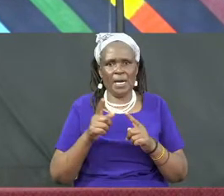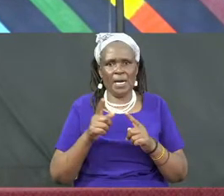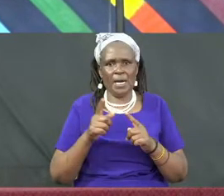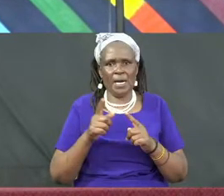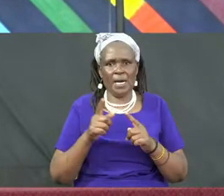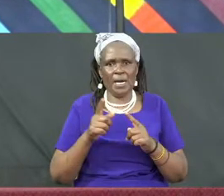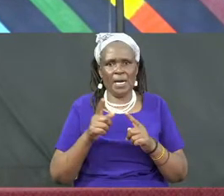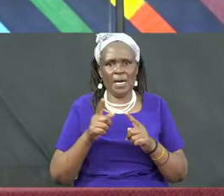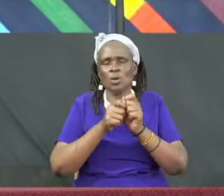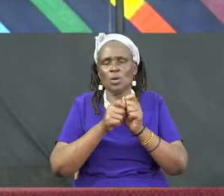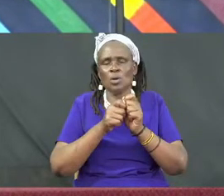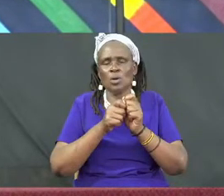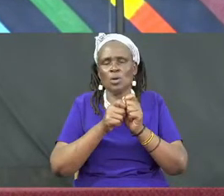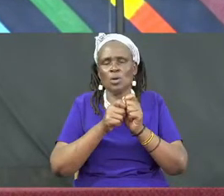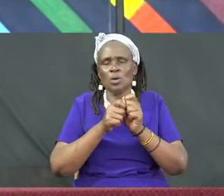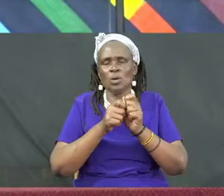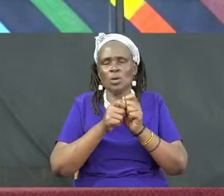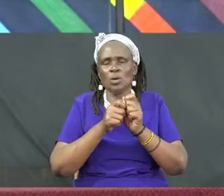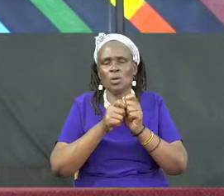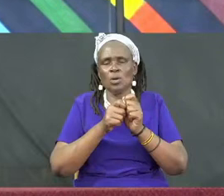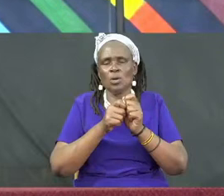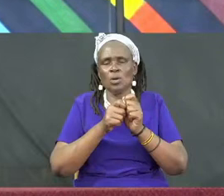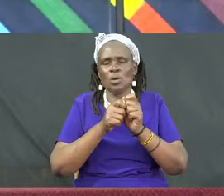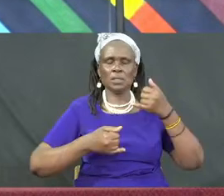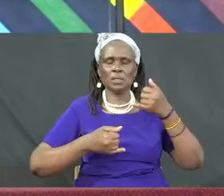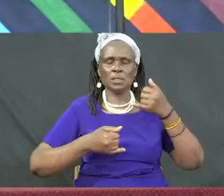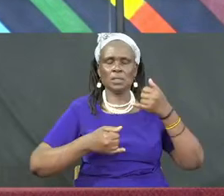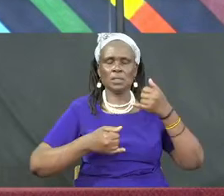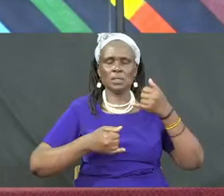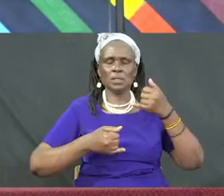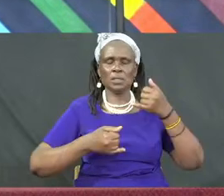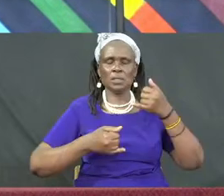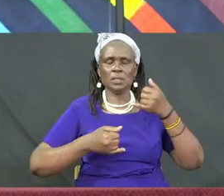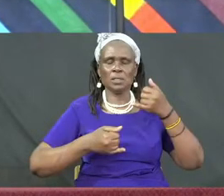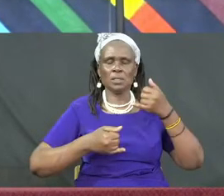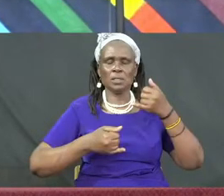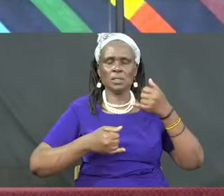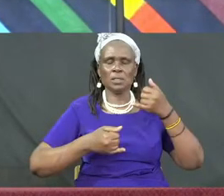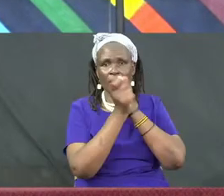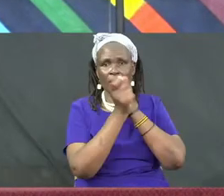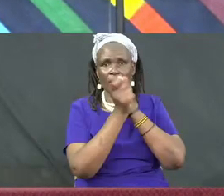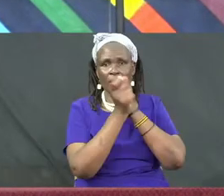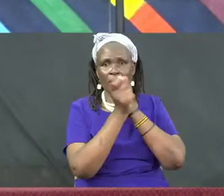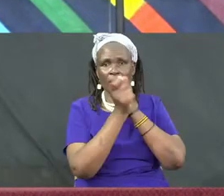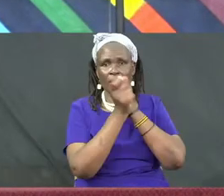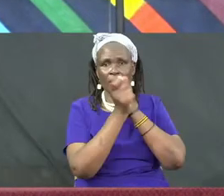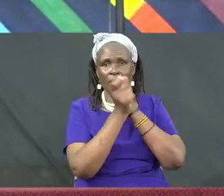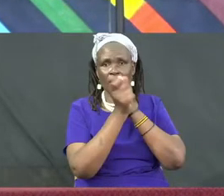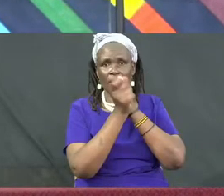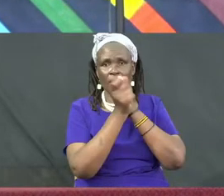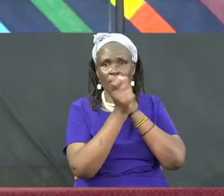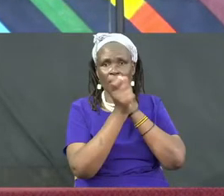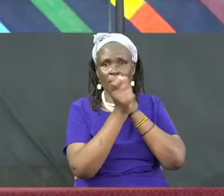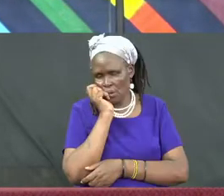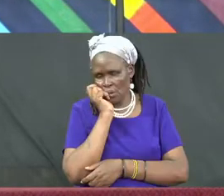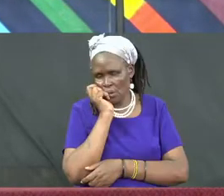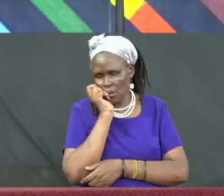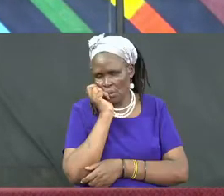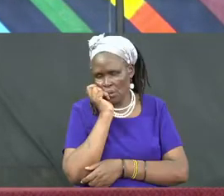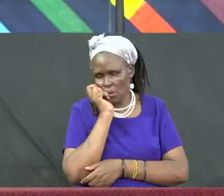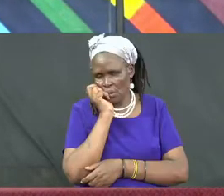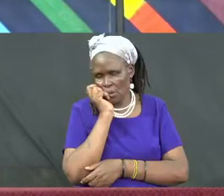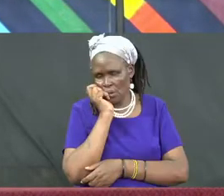changes, and now their joy turns to sorrow. Jesus is